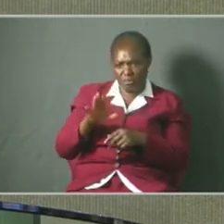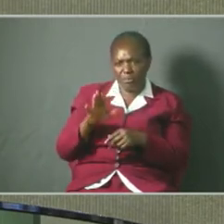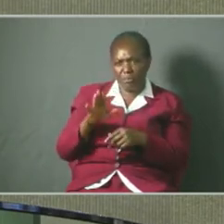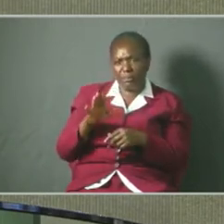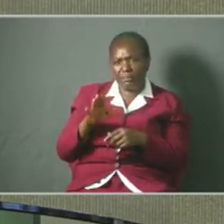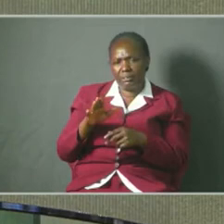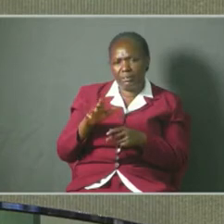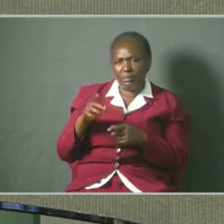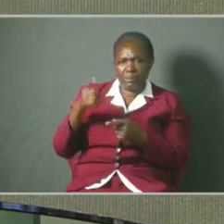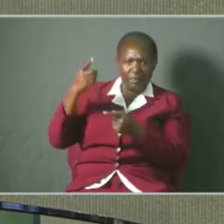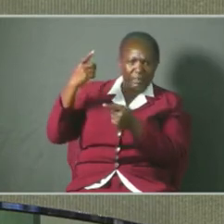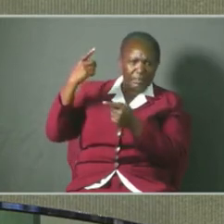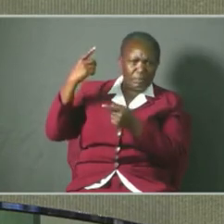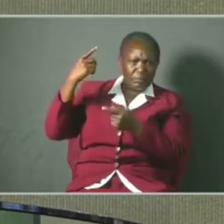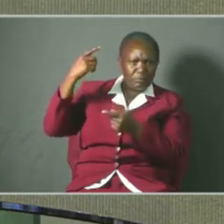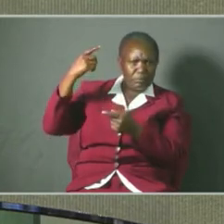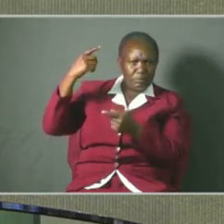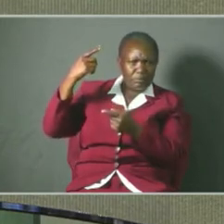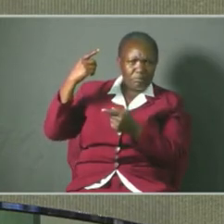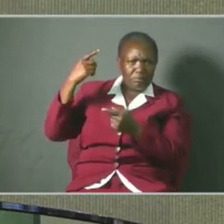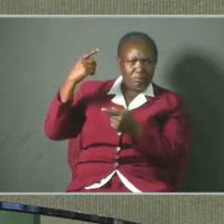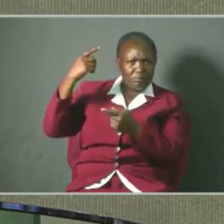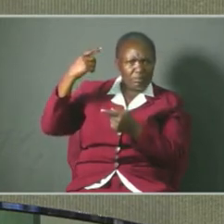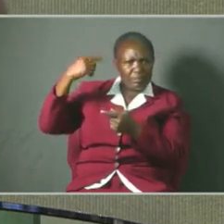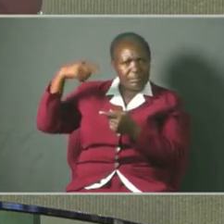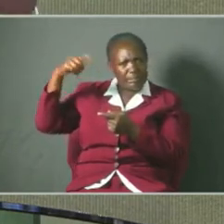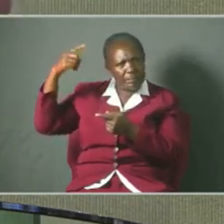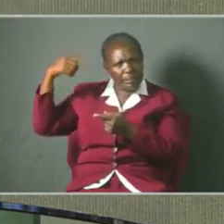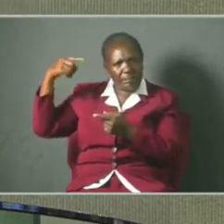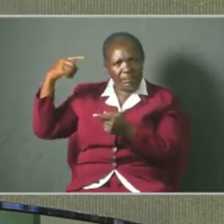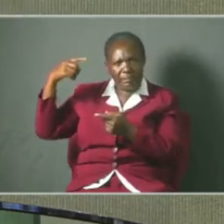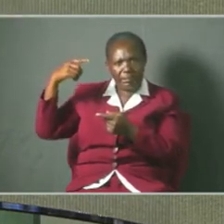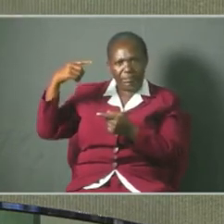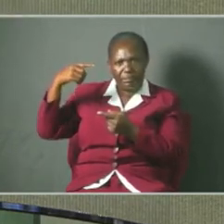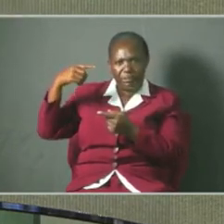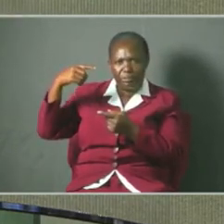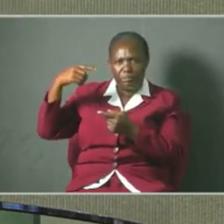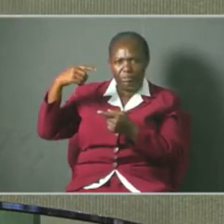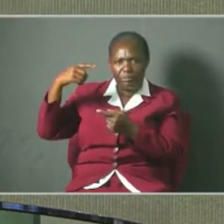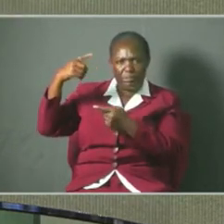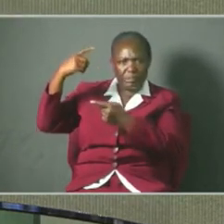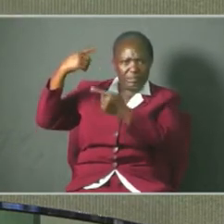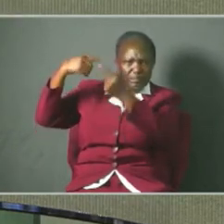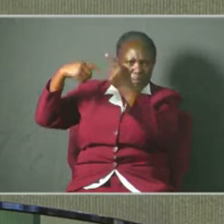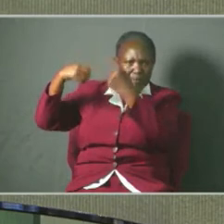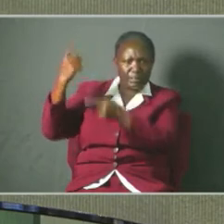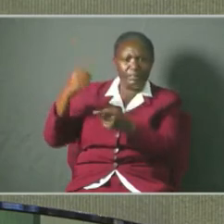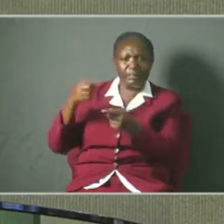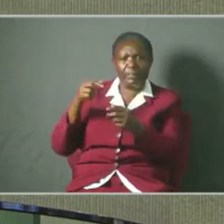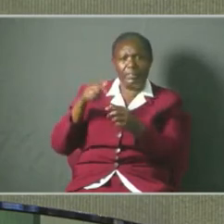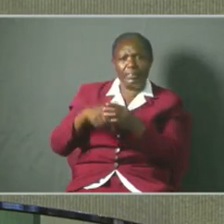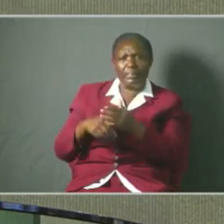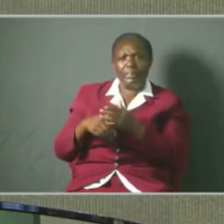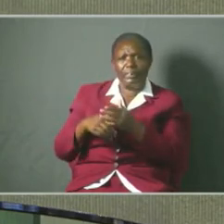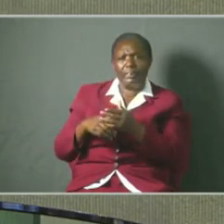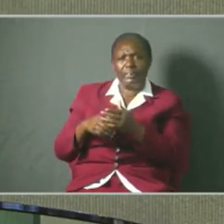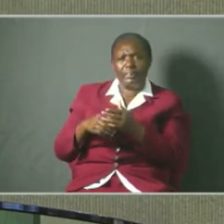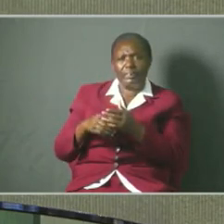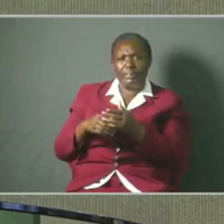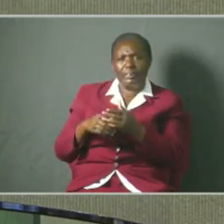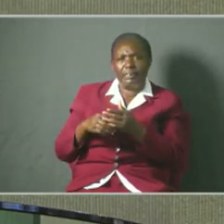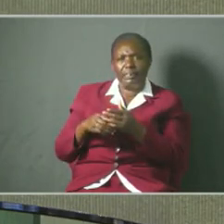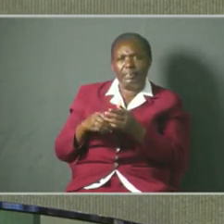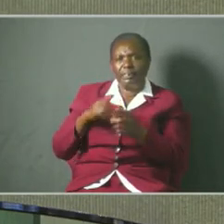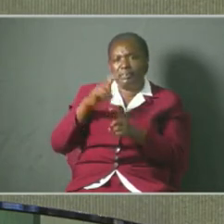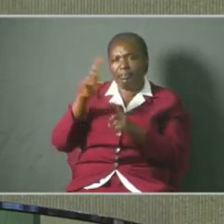graduation ceremonies. It could be your spouse. It could be that you are celebrating your wedding anniversary.